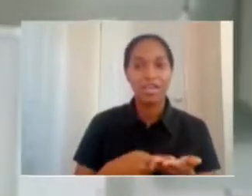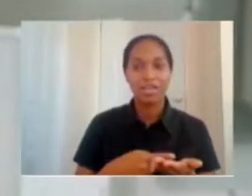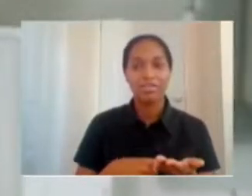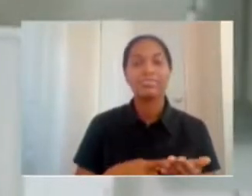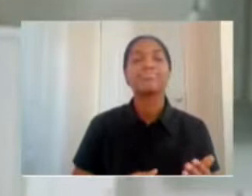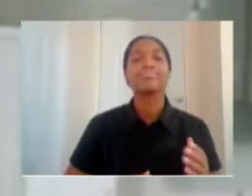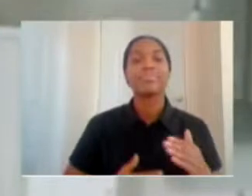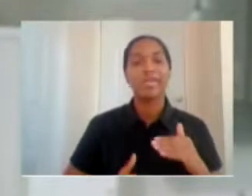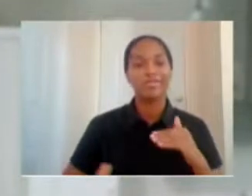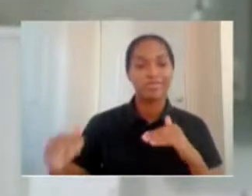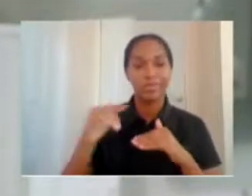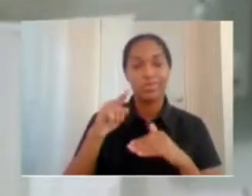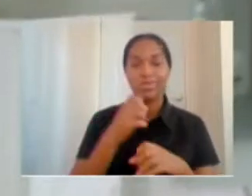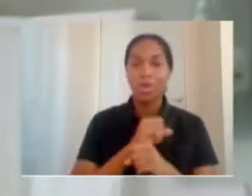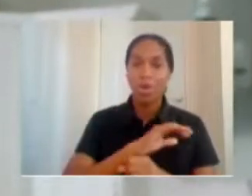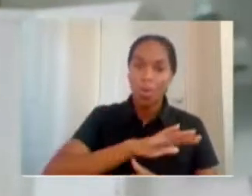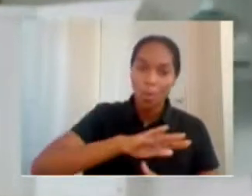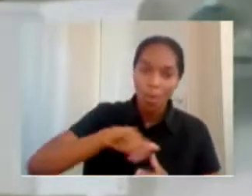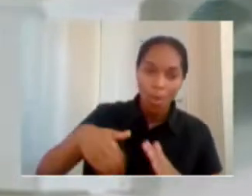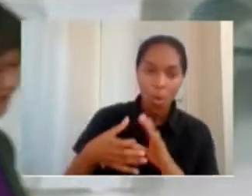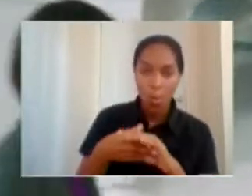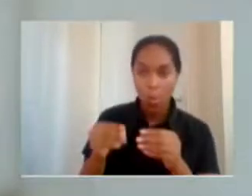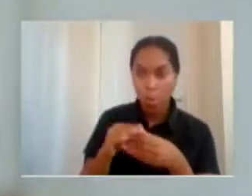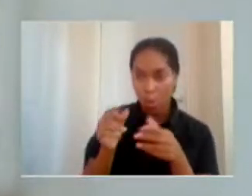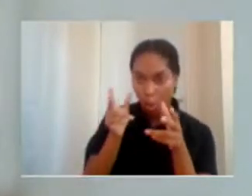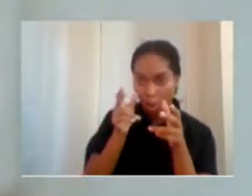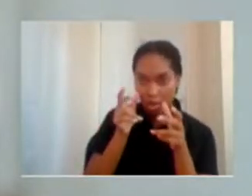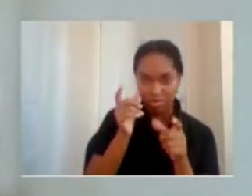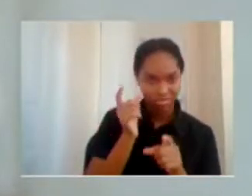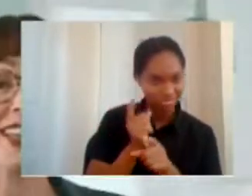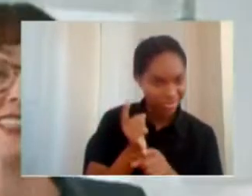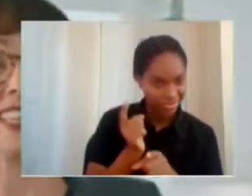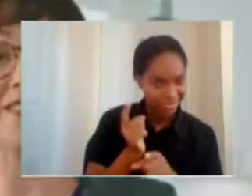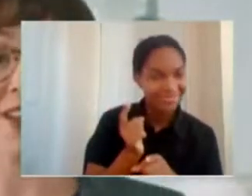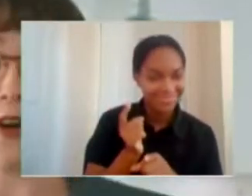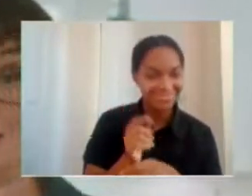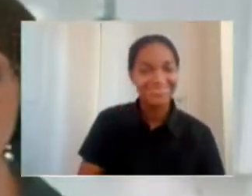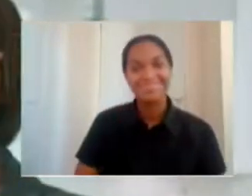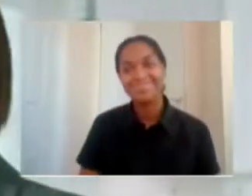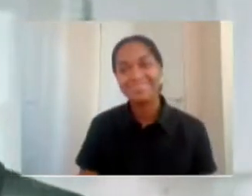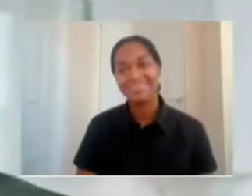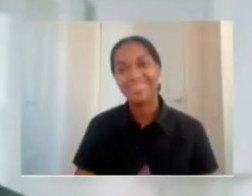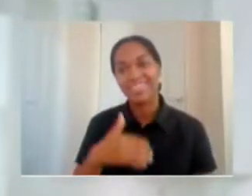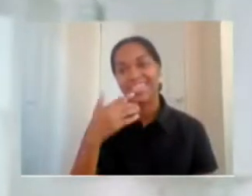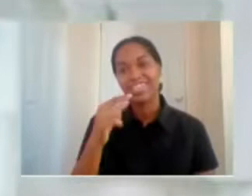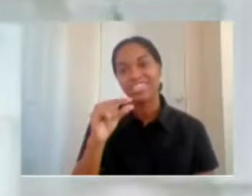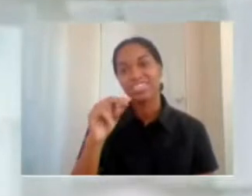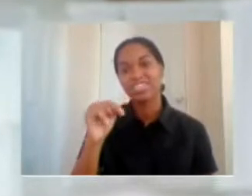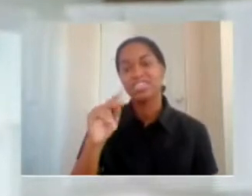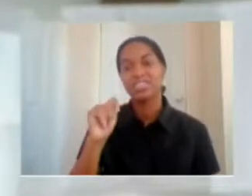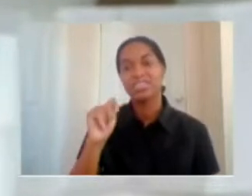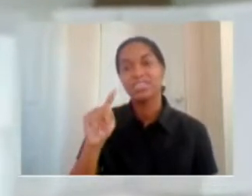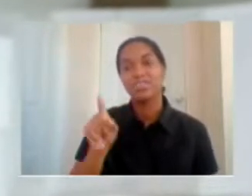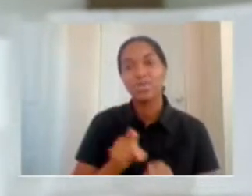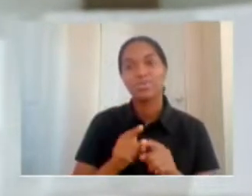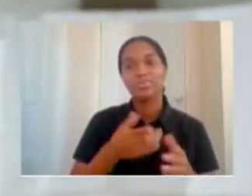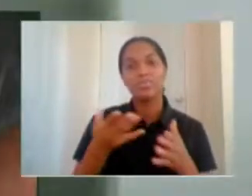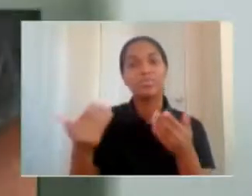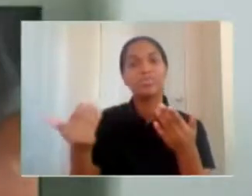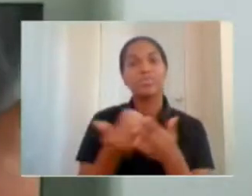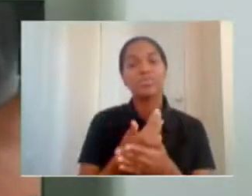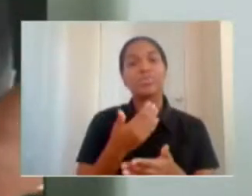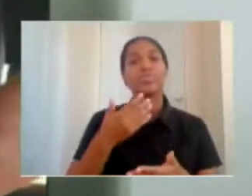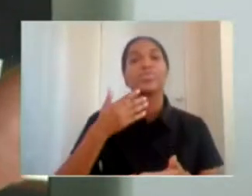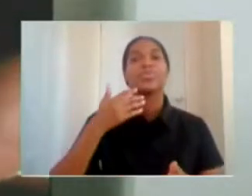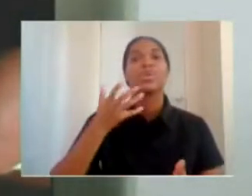get all of the story. Right, Dad? Next-gen TV also brings you new interactive features, so